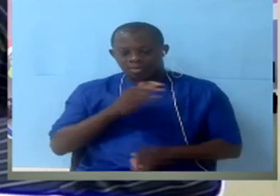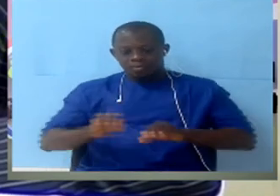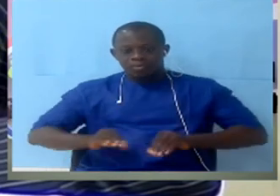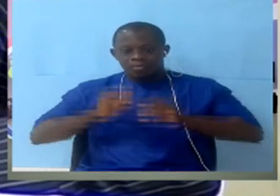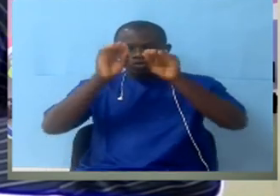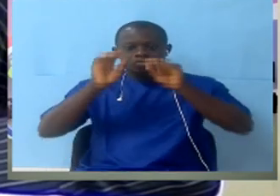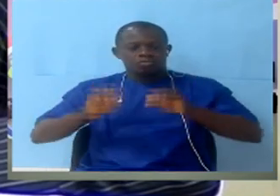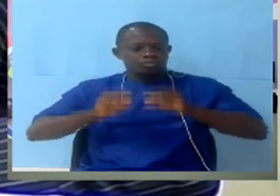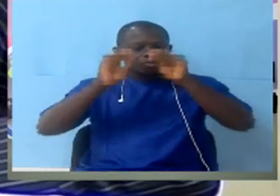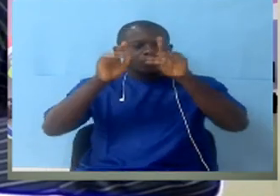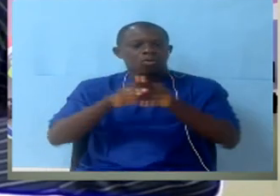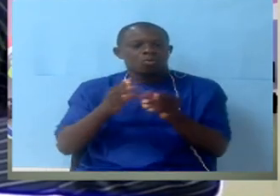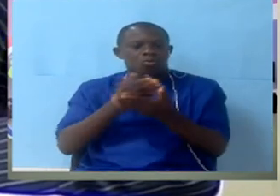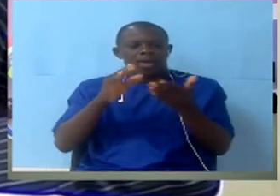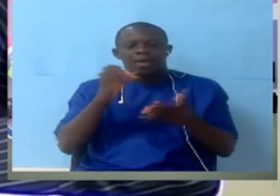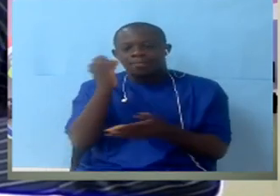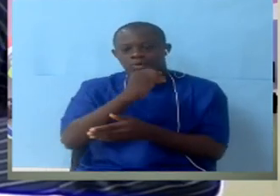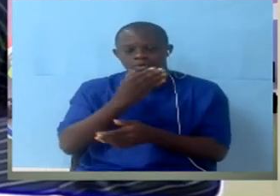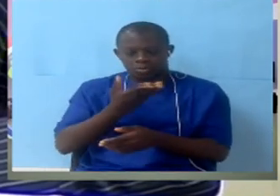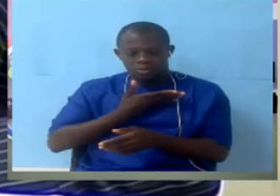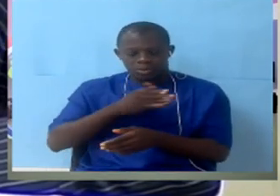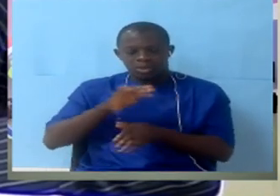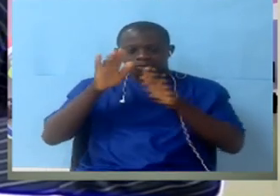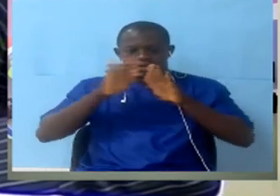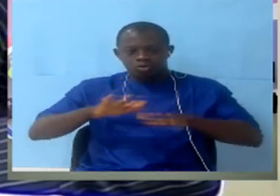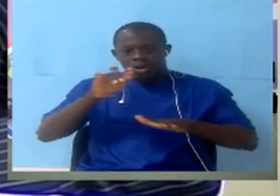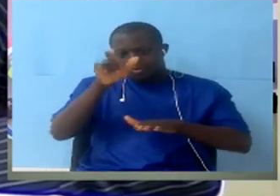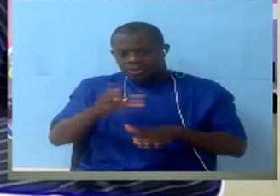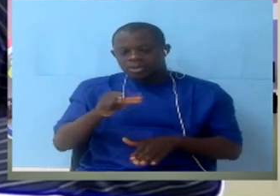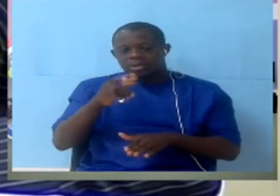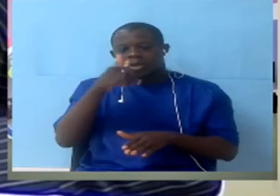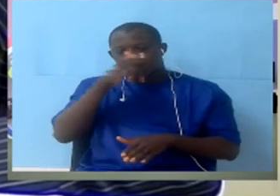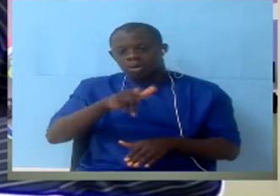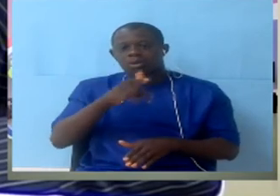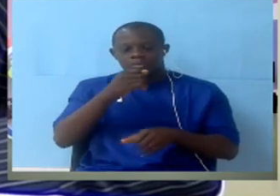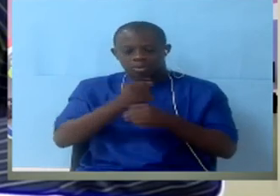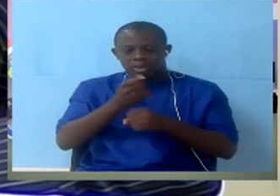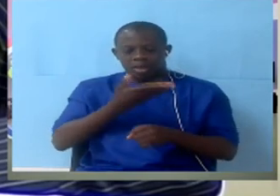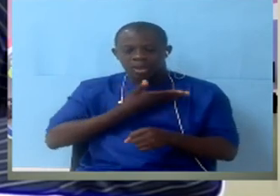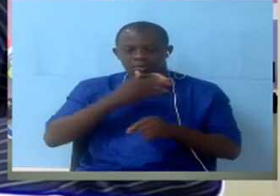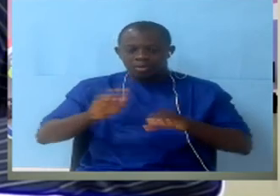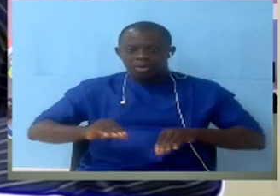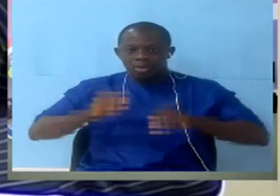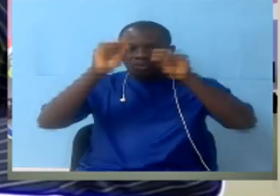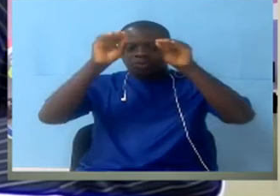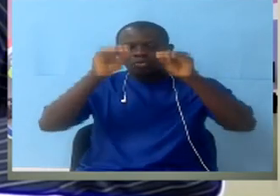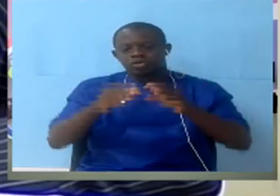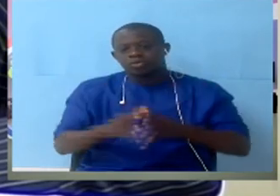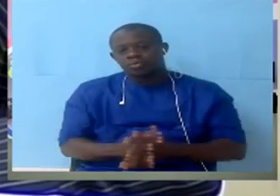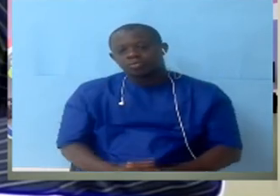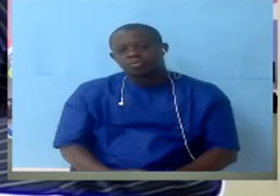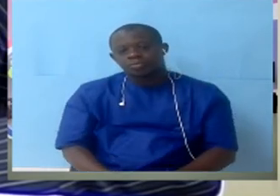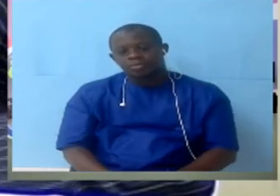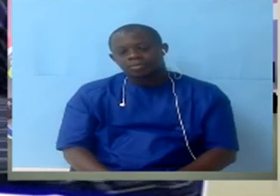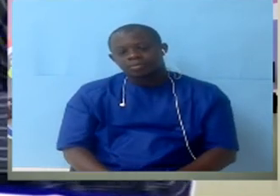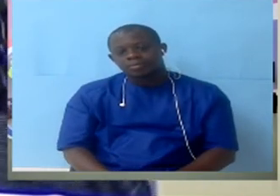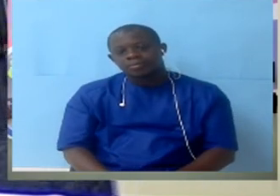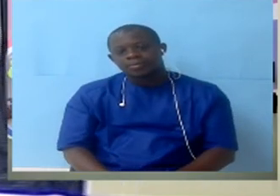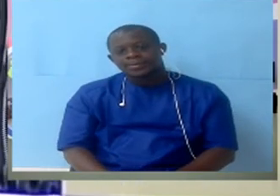promotions only because of the fact that he is Jola. Mondela kanindro mendo le mnyindiko ayo makama lafa.